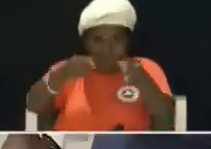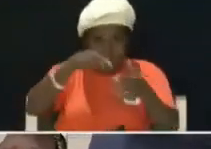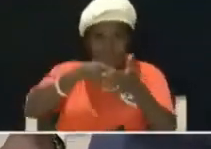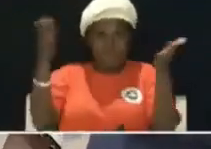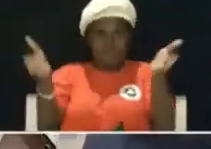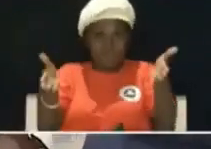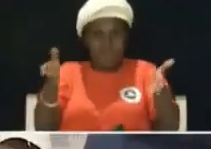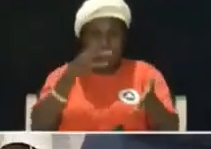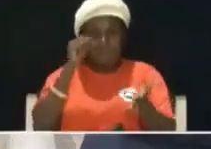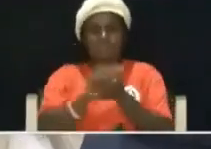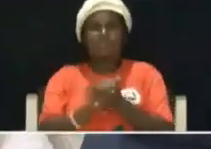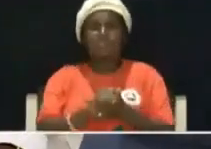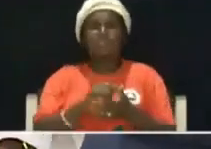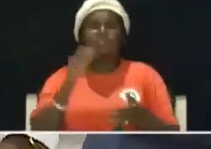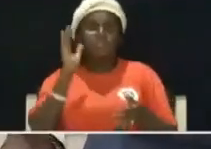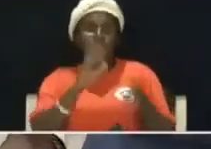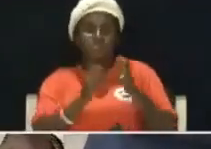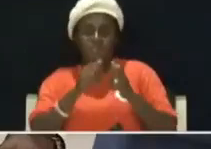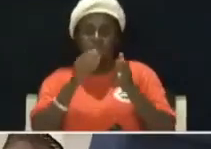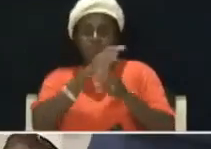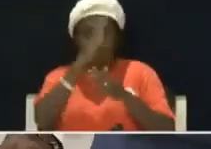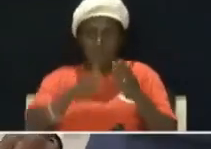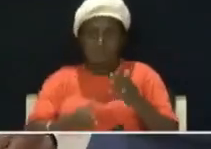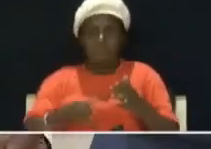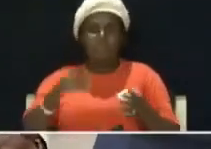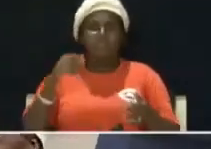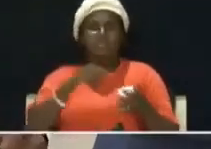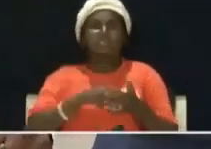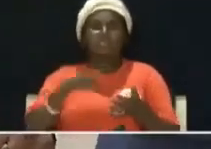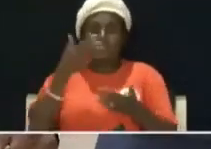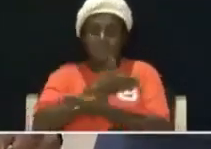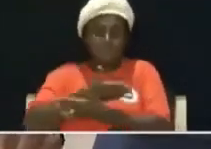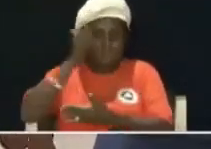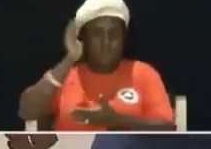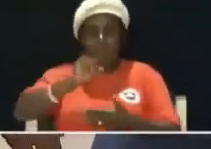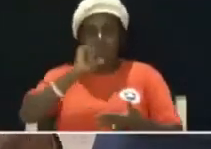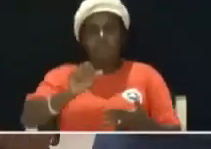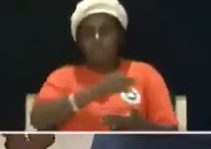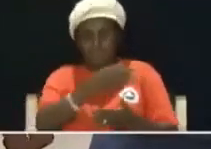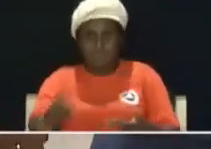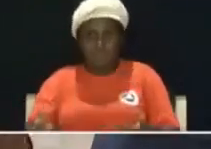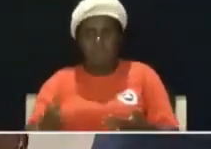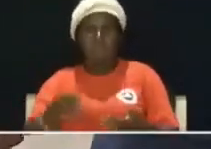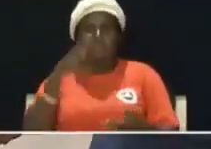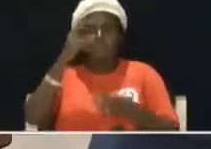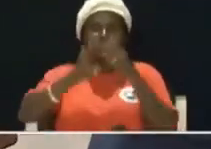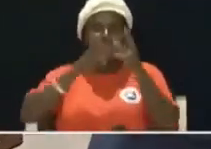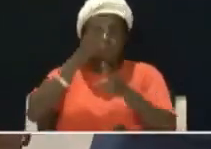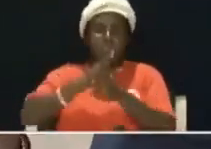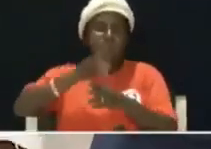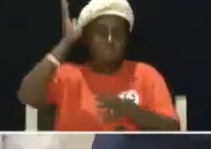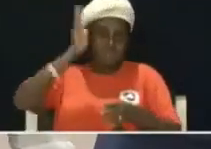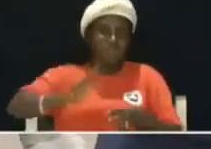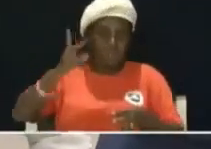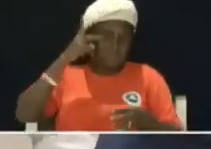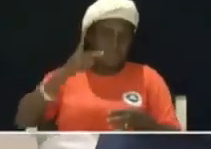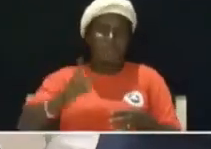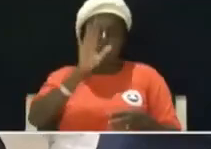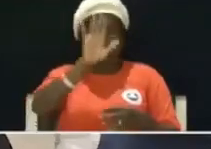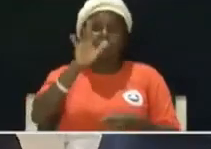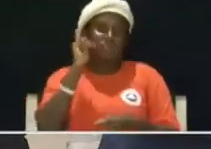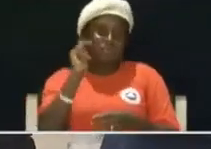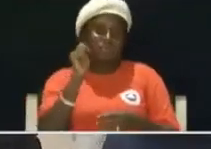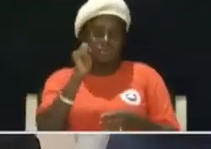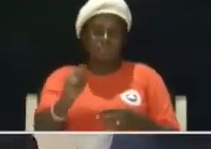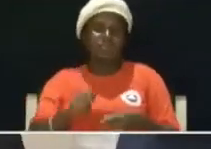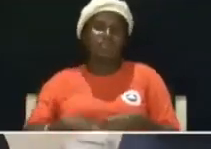He said, your siege is over. That this baby will not fall. That the world will see your testimony.